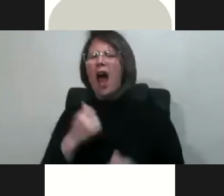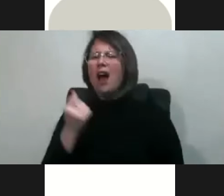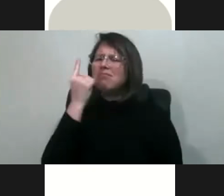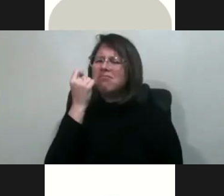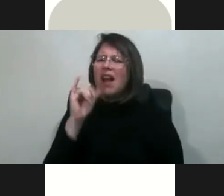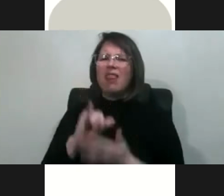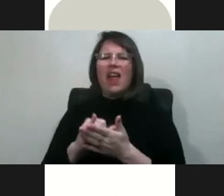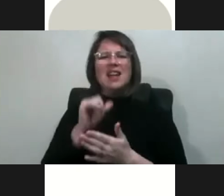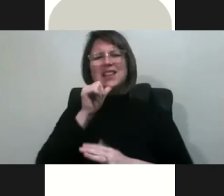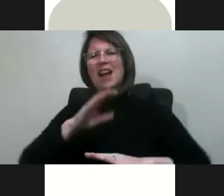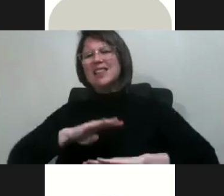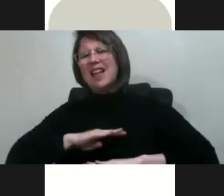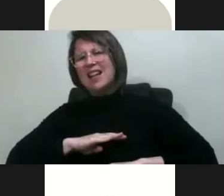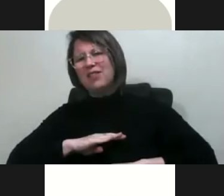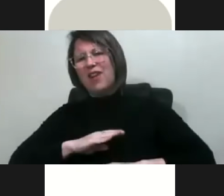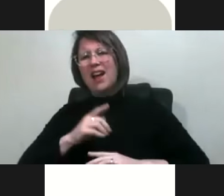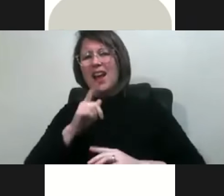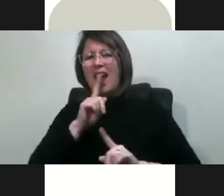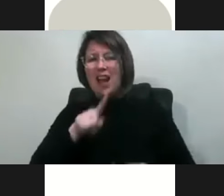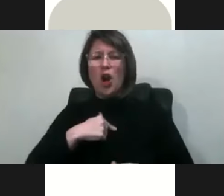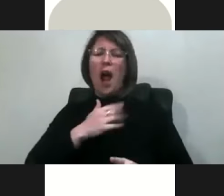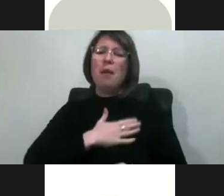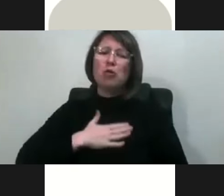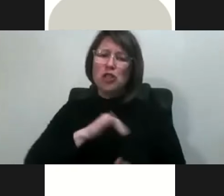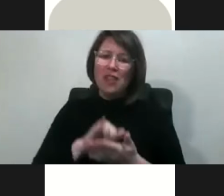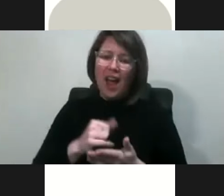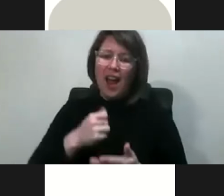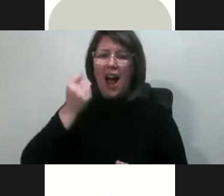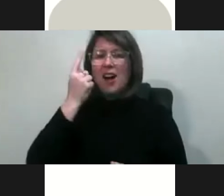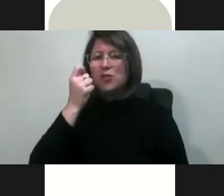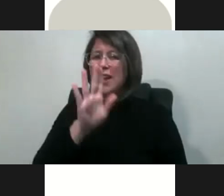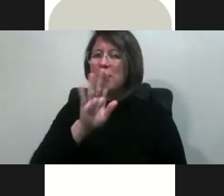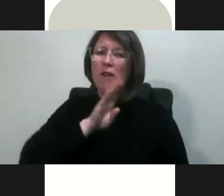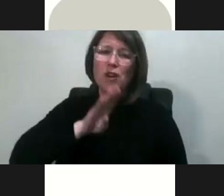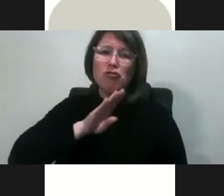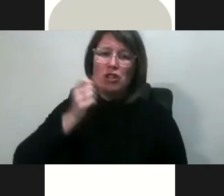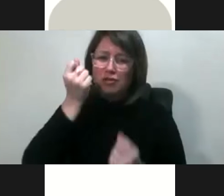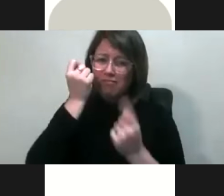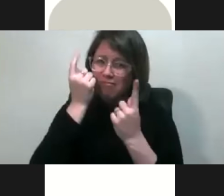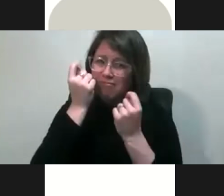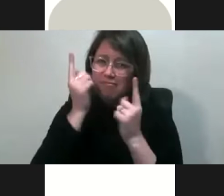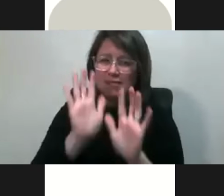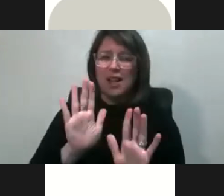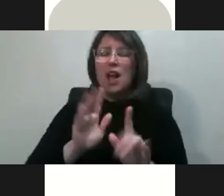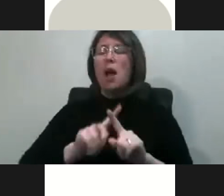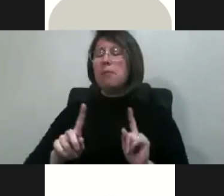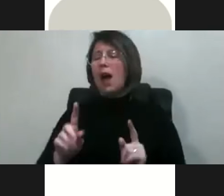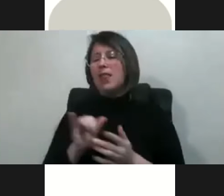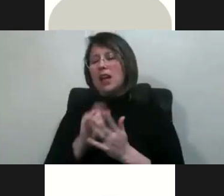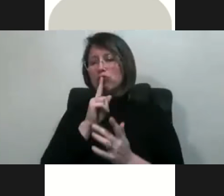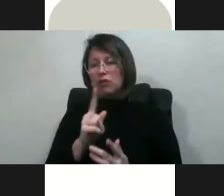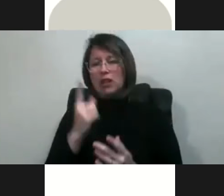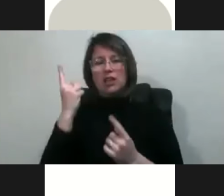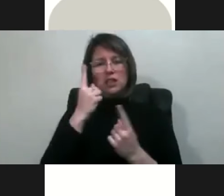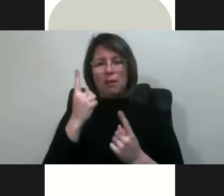a dissatisfying answer, and I appreciate that, and I understand any frustration with that. But it is really, I think, something we want to think about